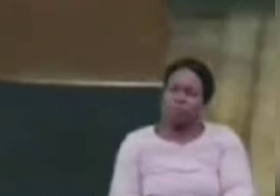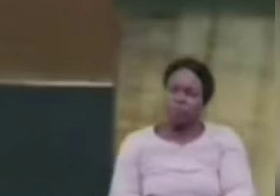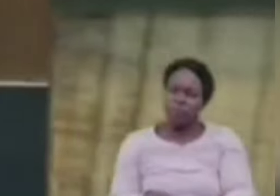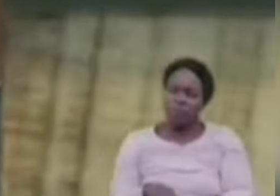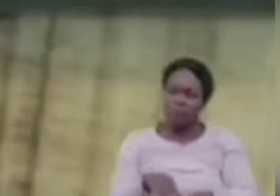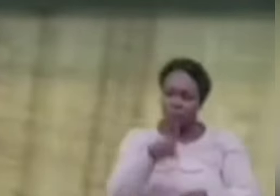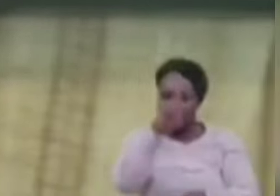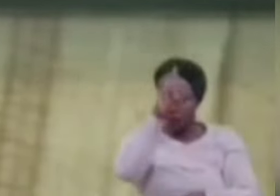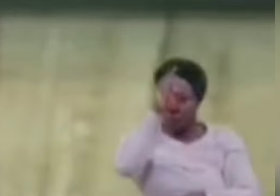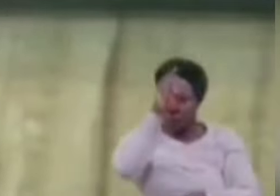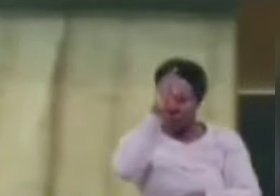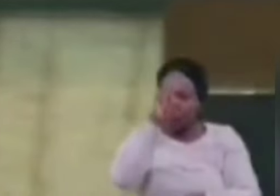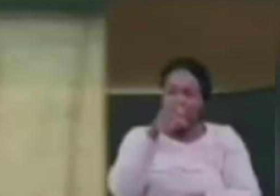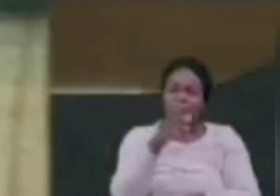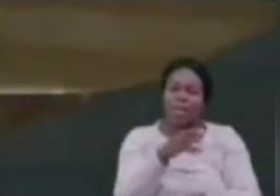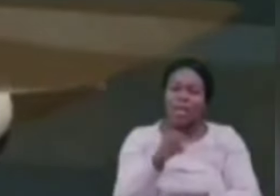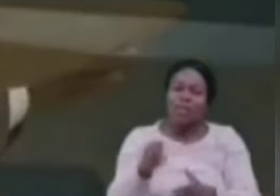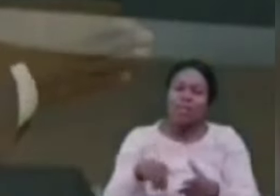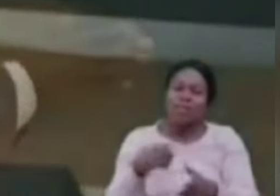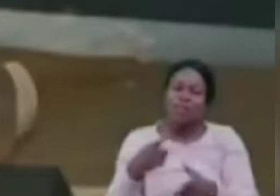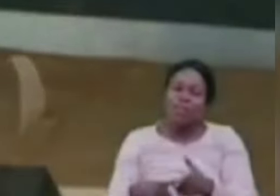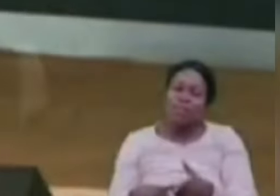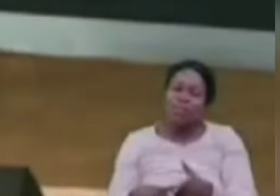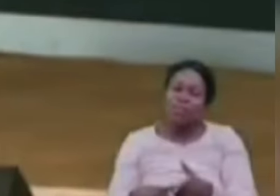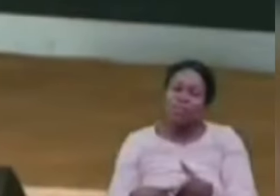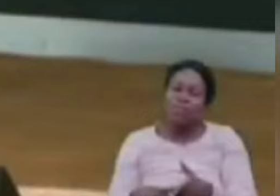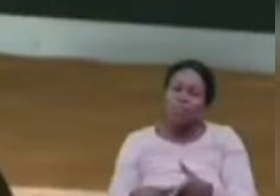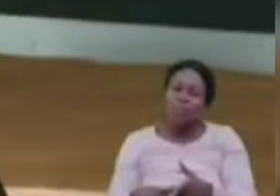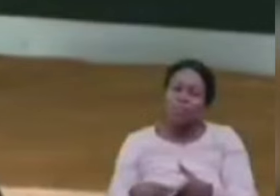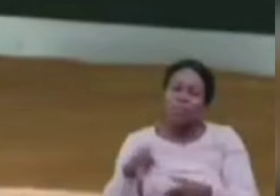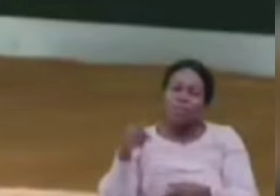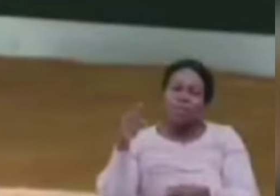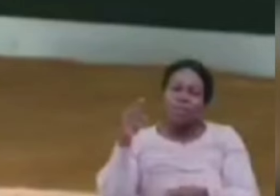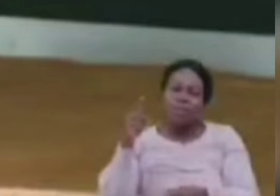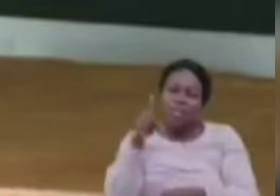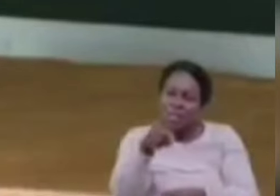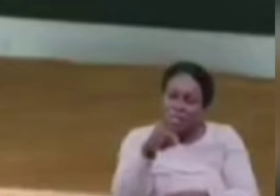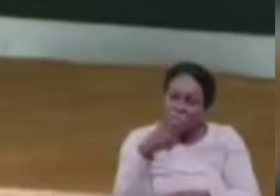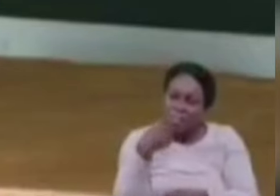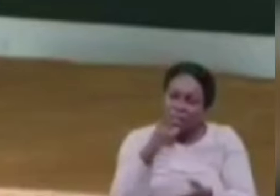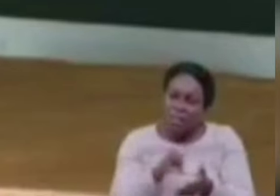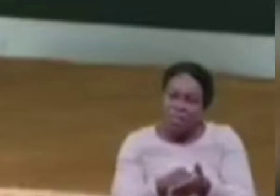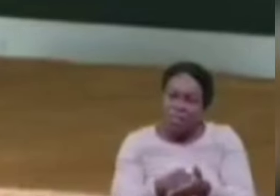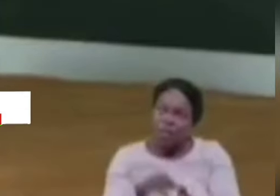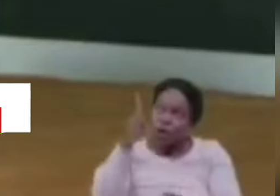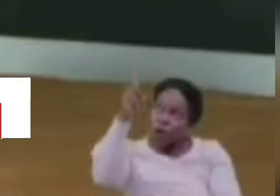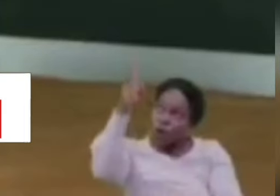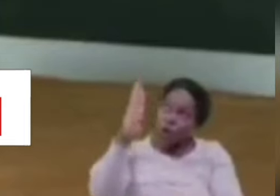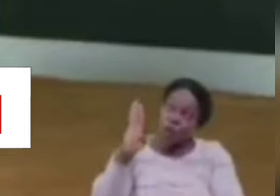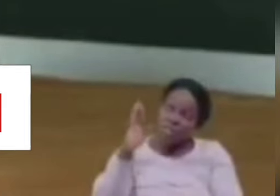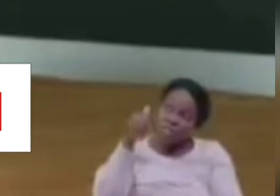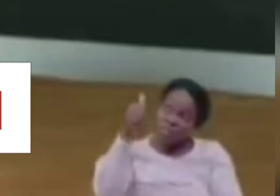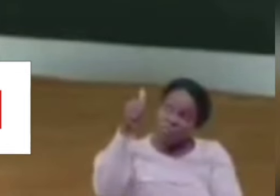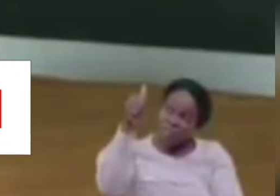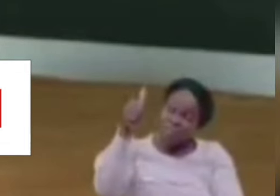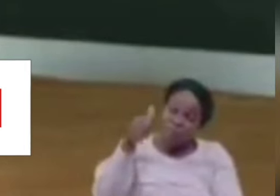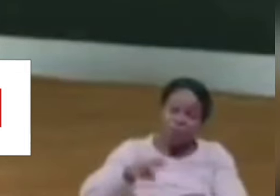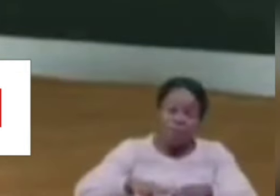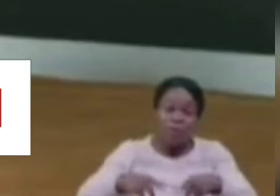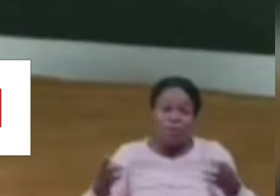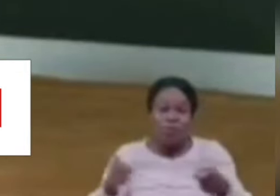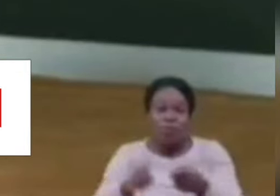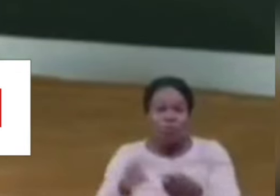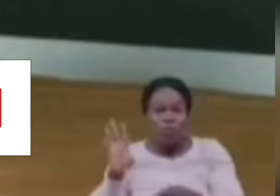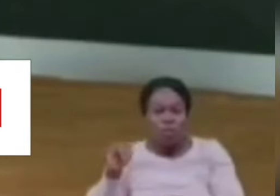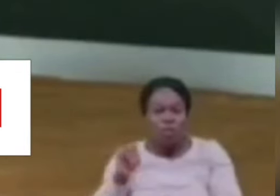why God told me, God revealed to me, I should marry. That is better to